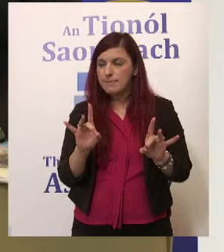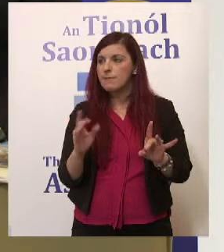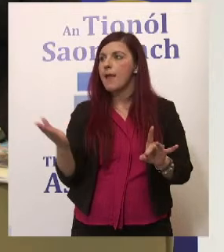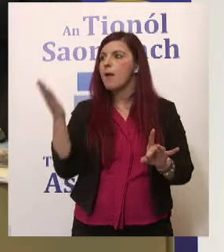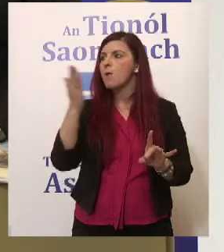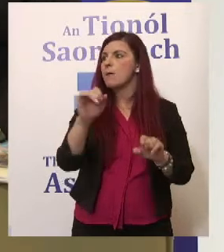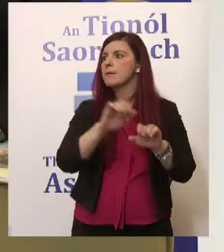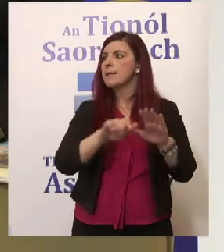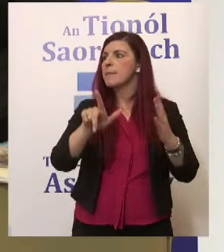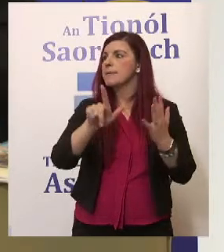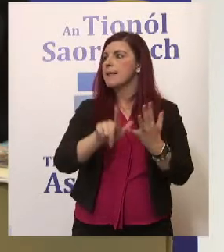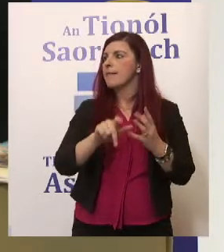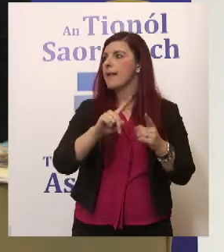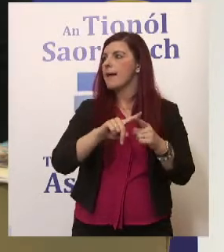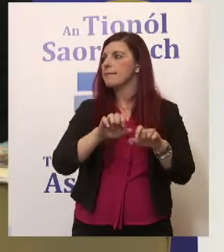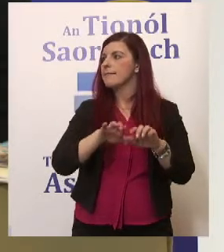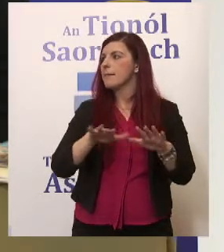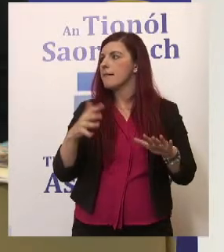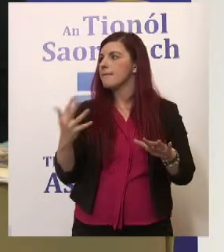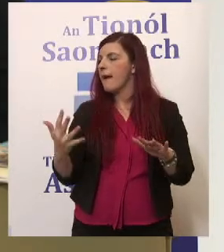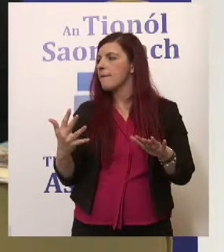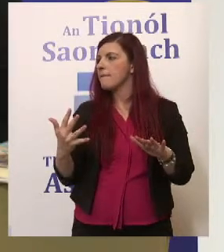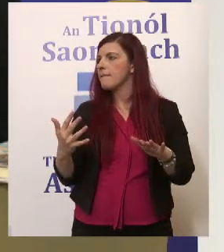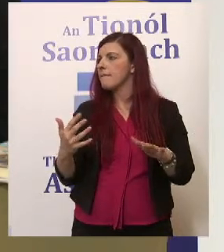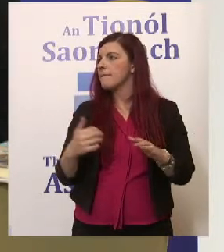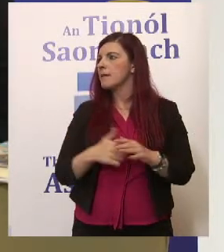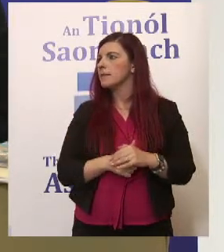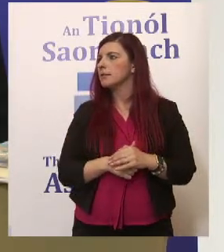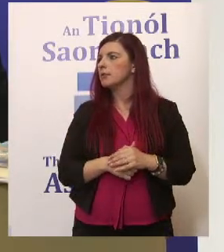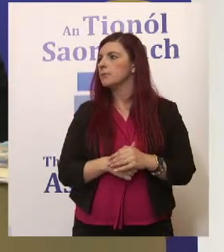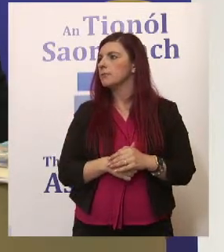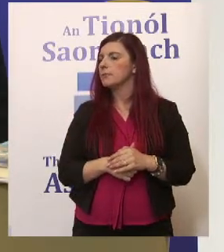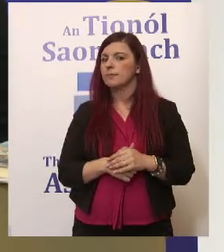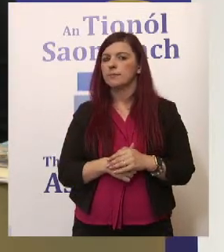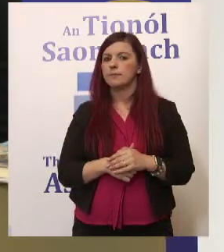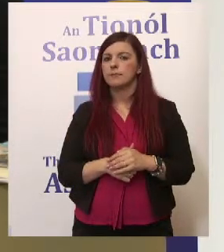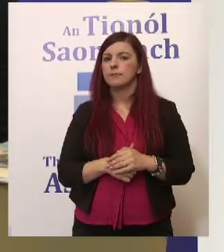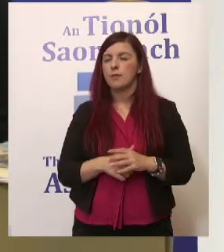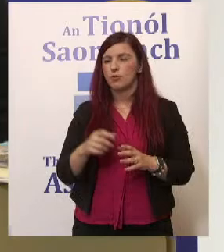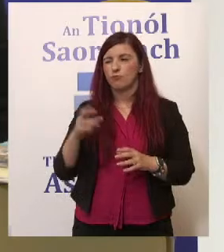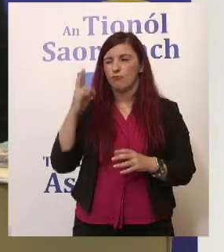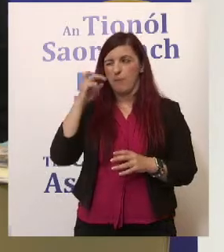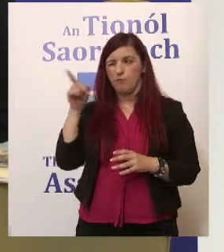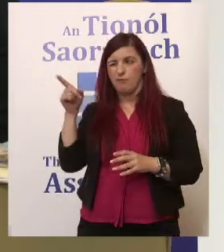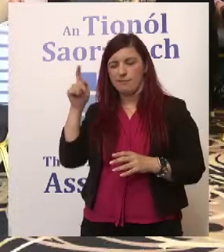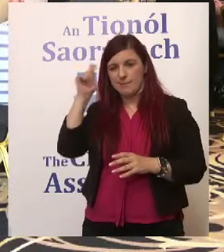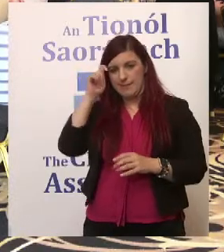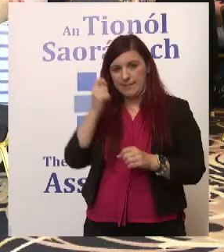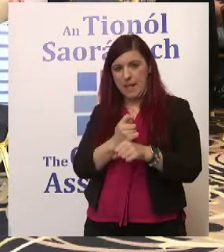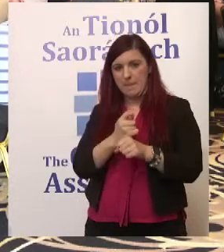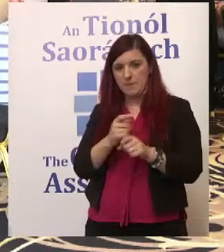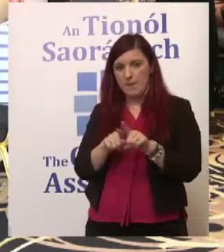table 7 and 5. So if the presenters can keep that time frame as well in mind. Thank you.